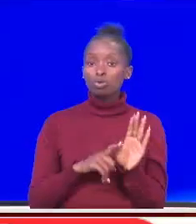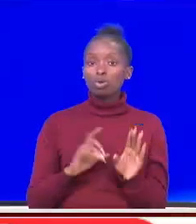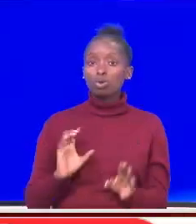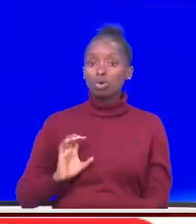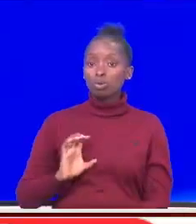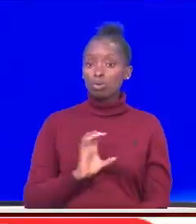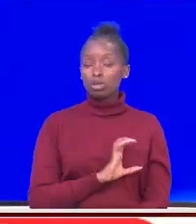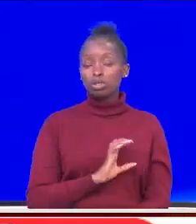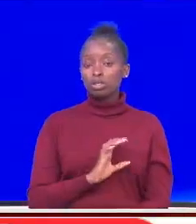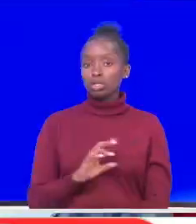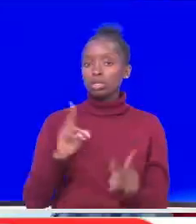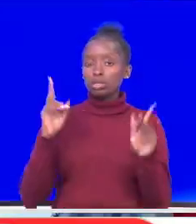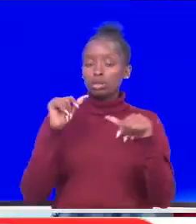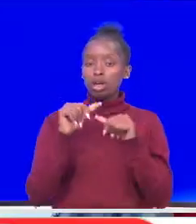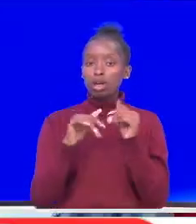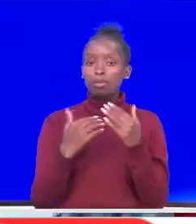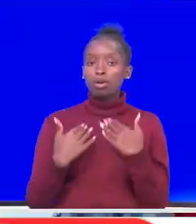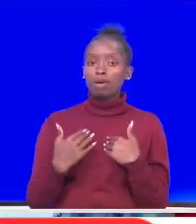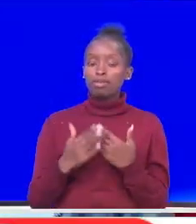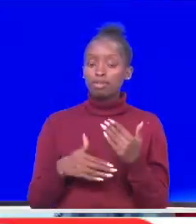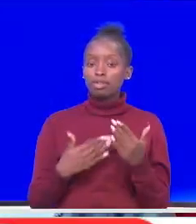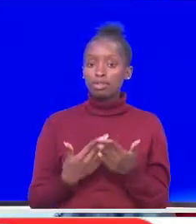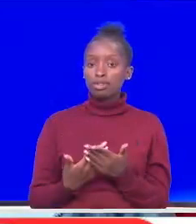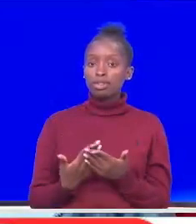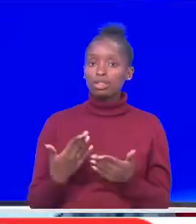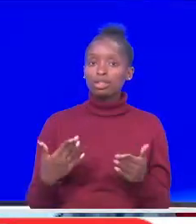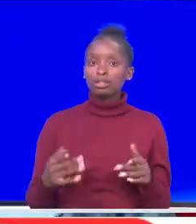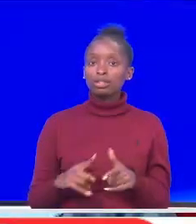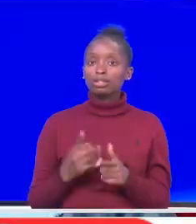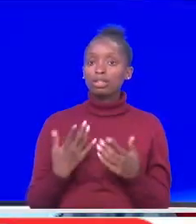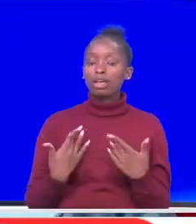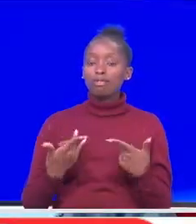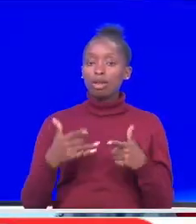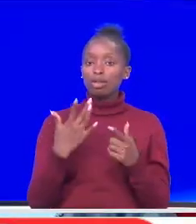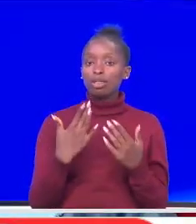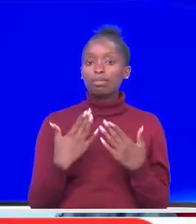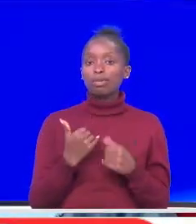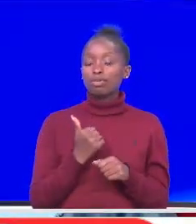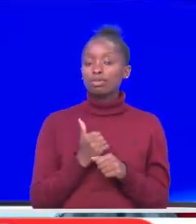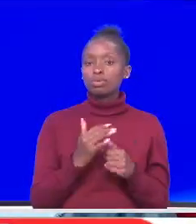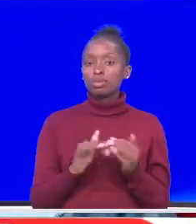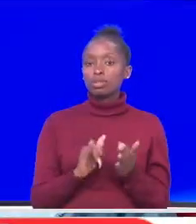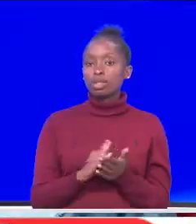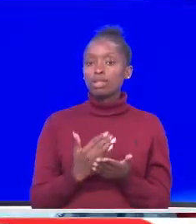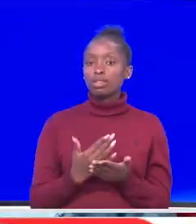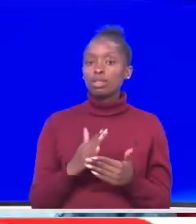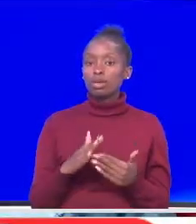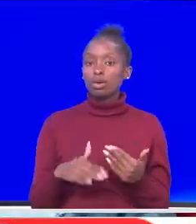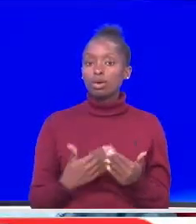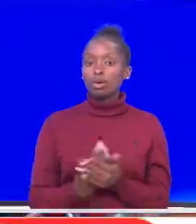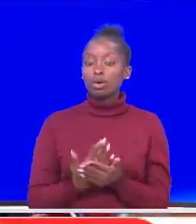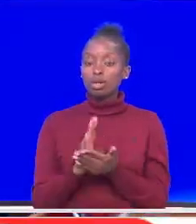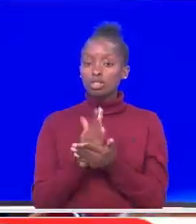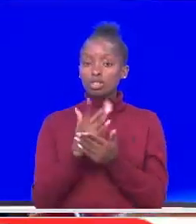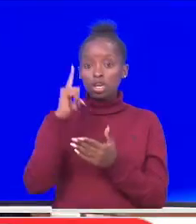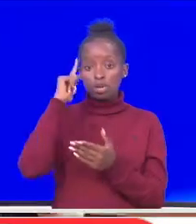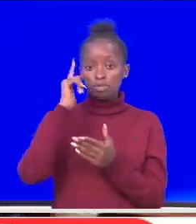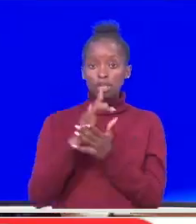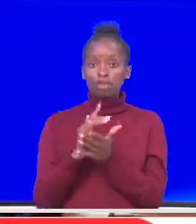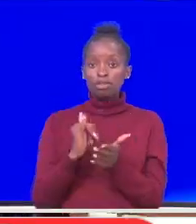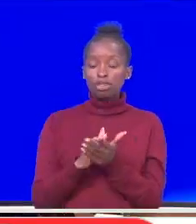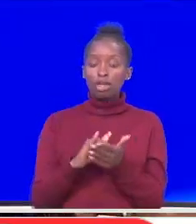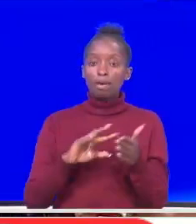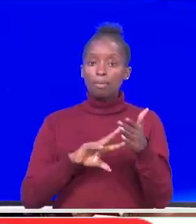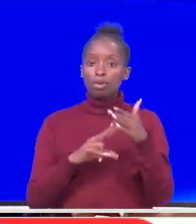employment and provision of decent homes to allow income earners dominated a majority of the group's submissions, with a shared belief that the project will be beneficial